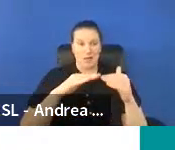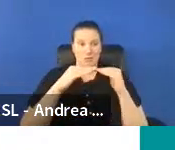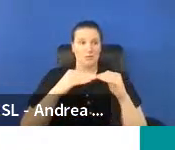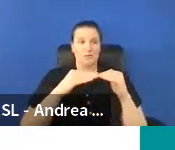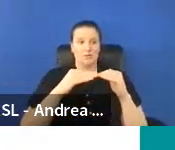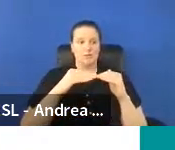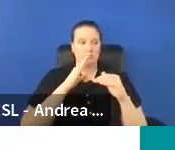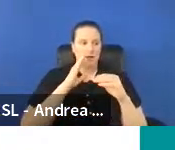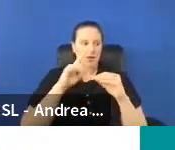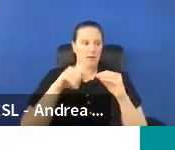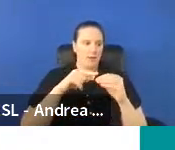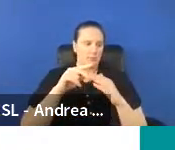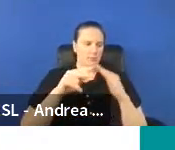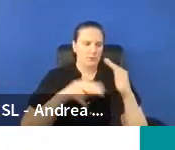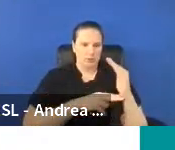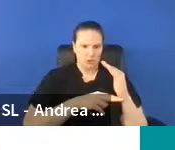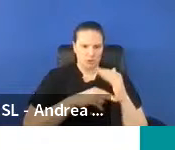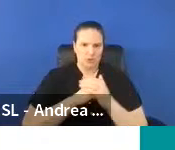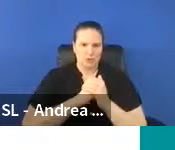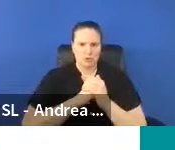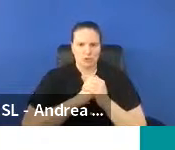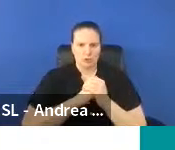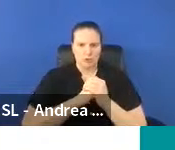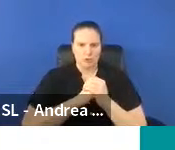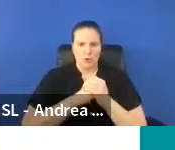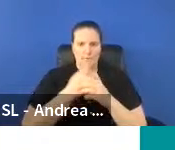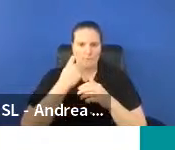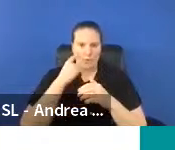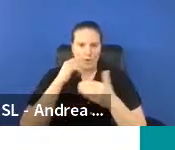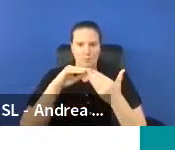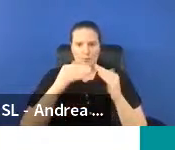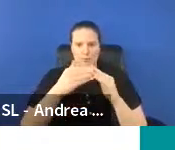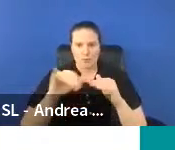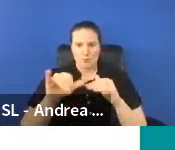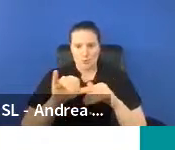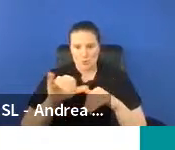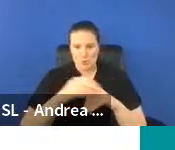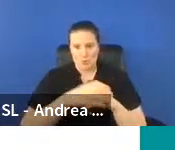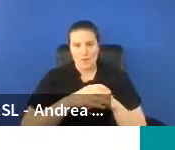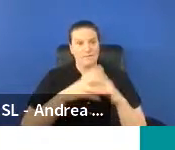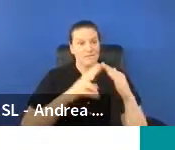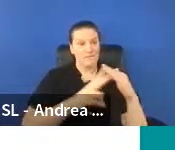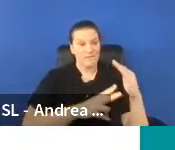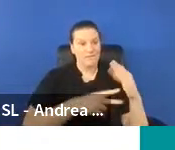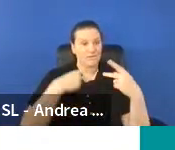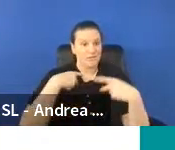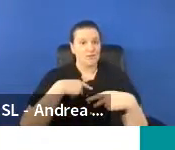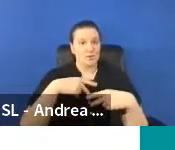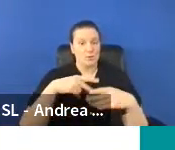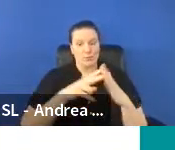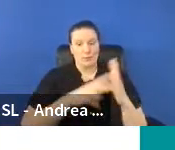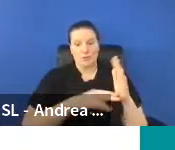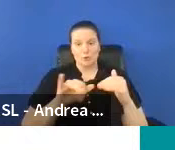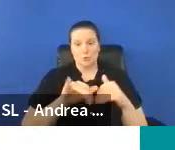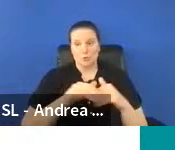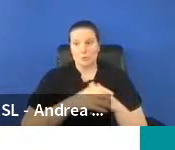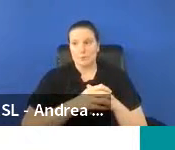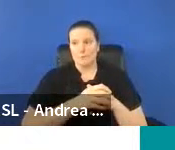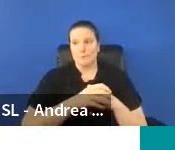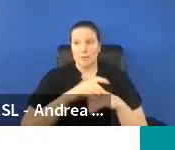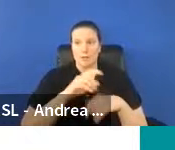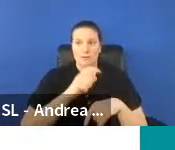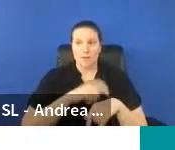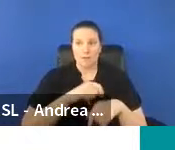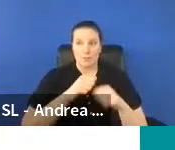talked about the bridge being a bridge for community as well as a physical bridge. And so when it came to high